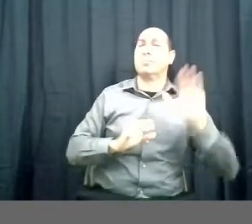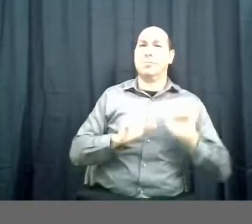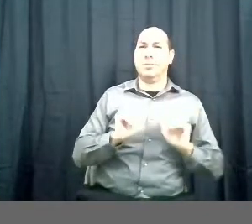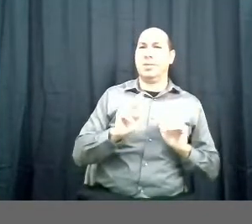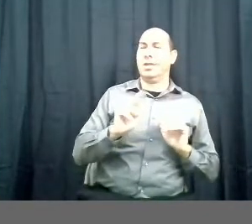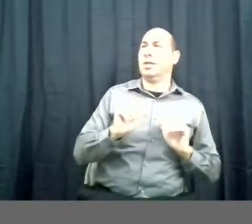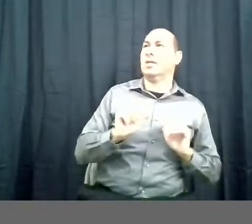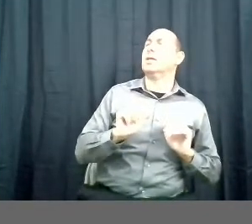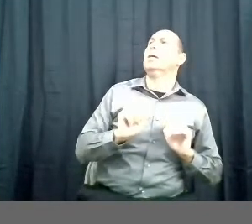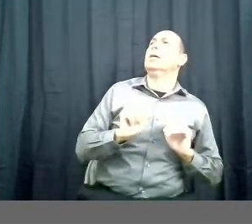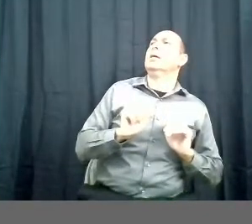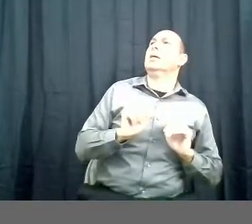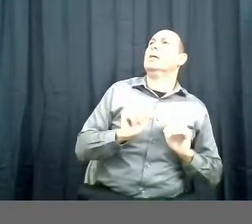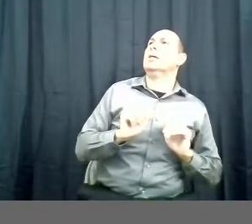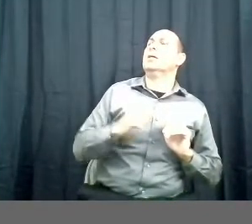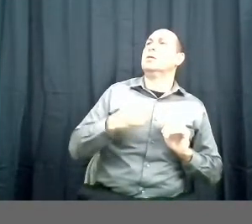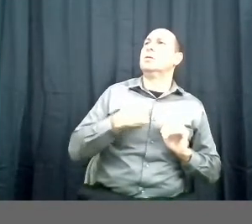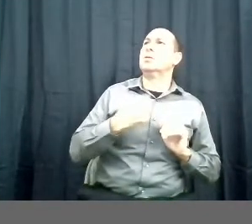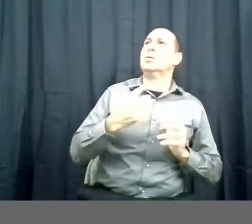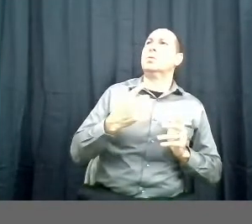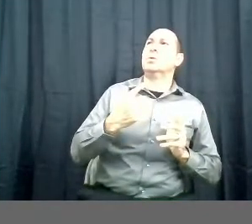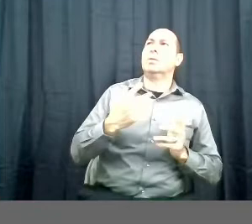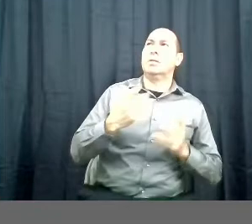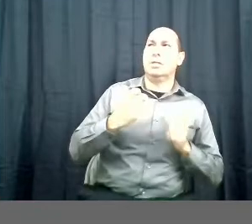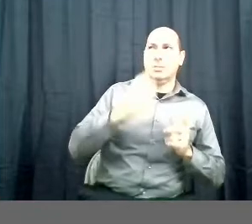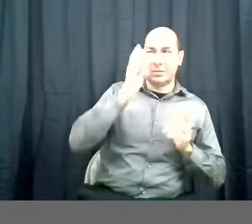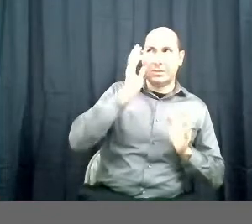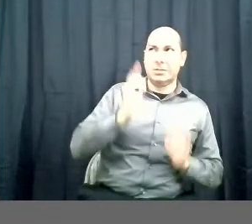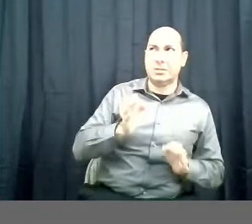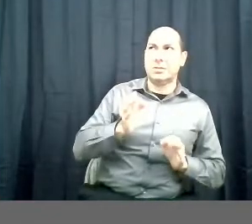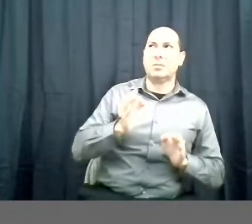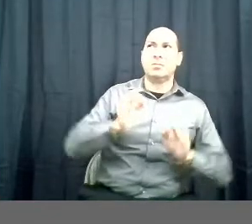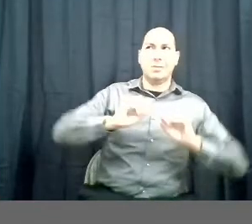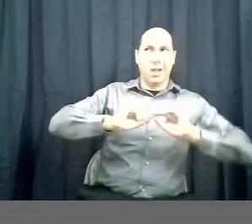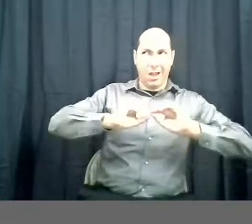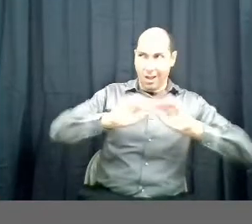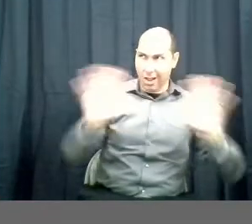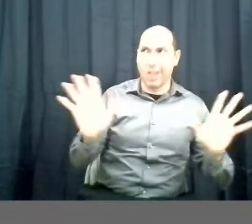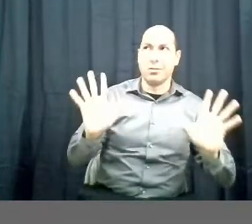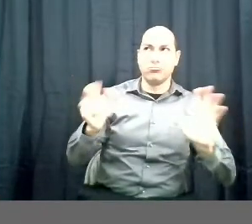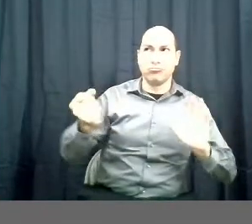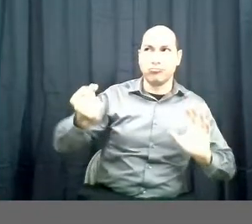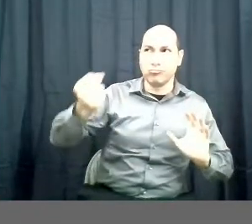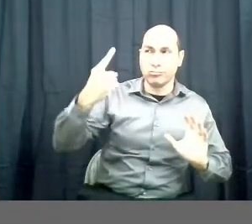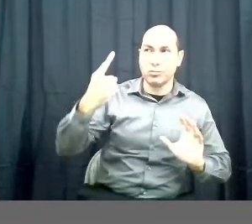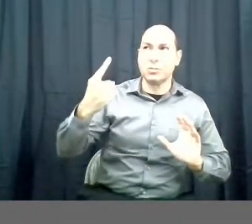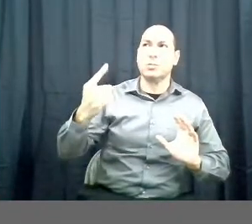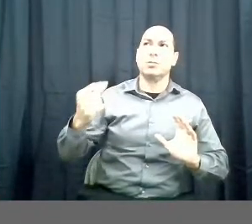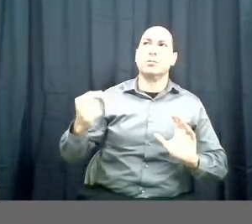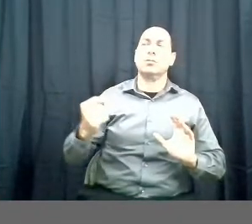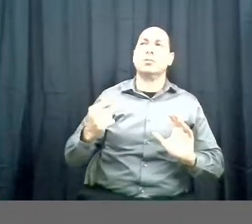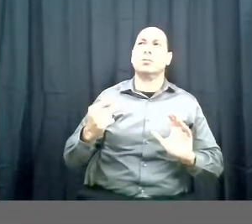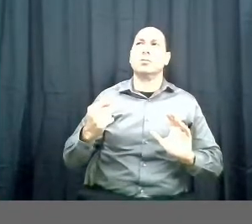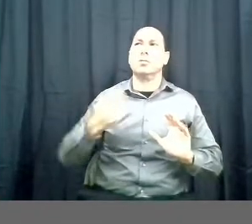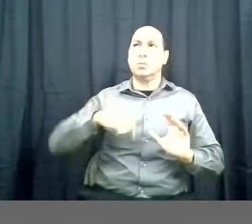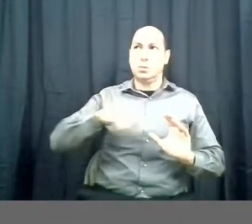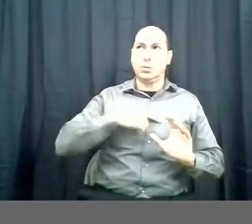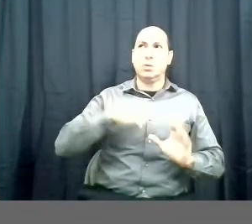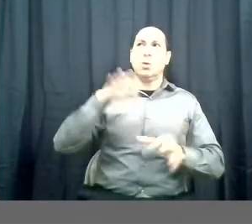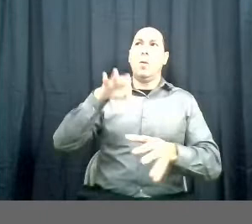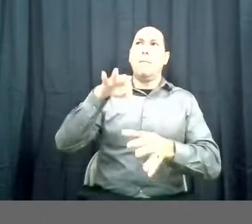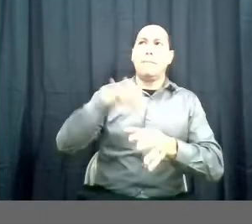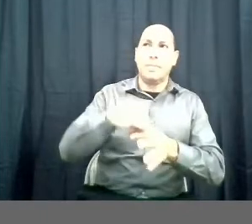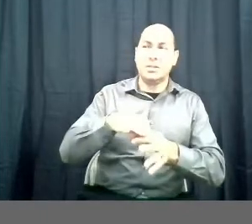I have a question. I just want to make sure it's crystal clear. So I think we've all been all good with